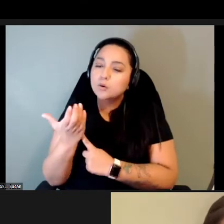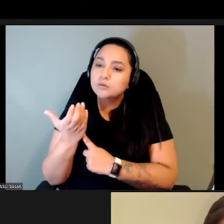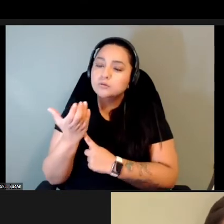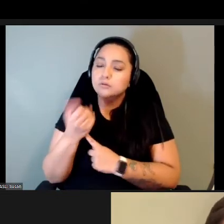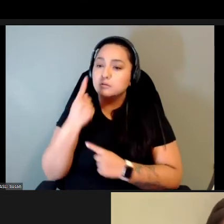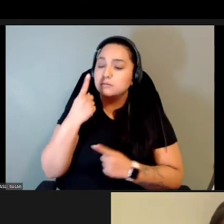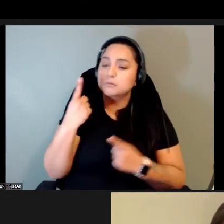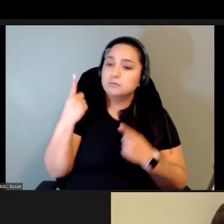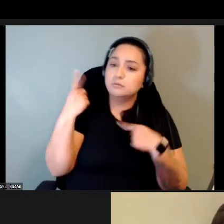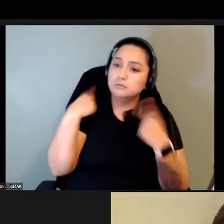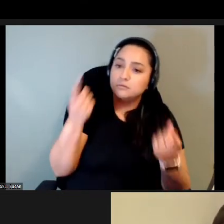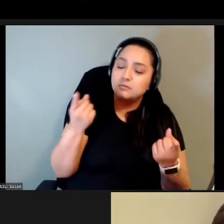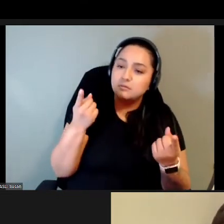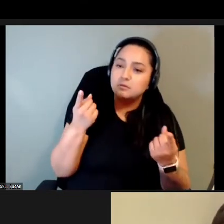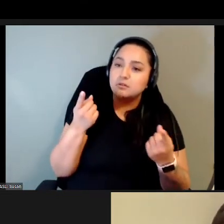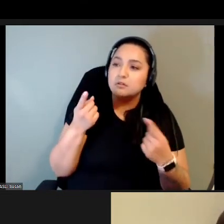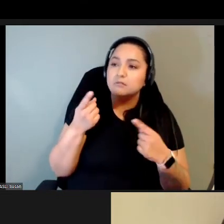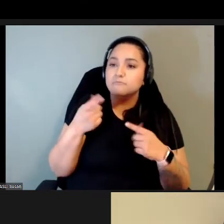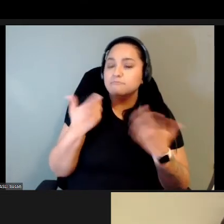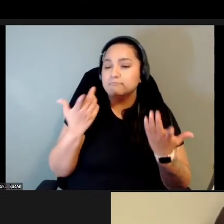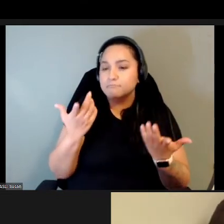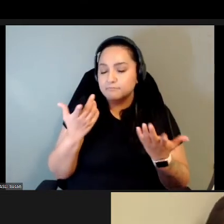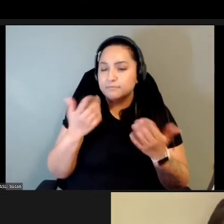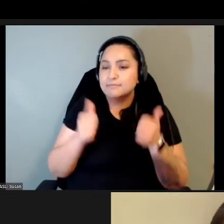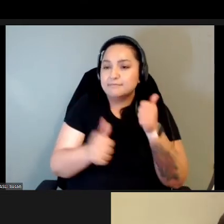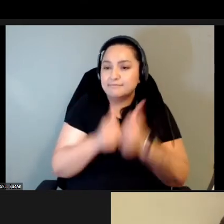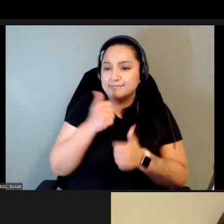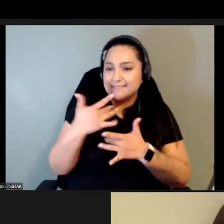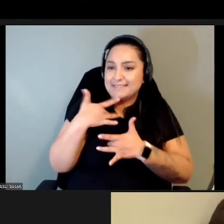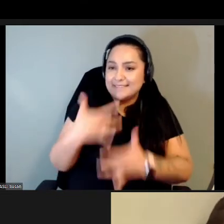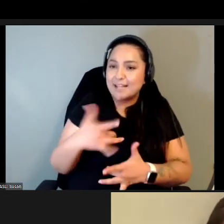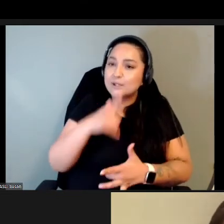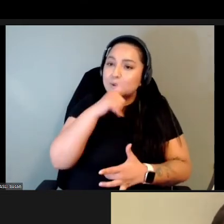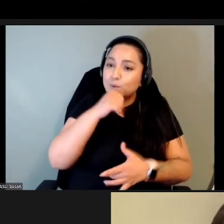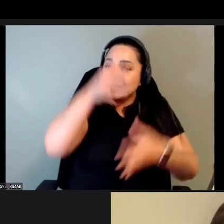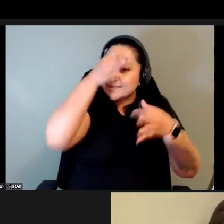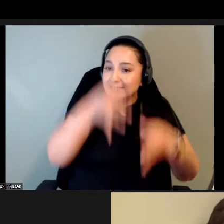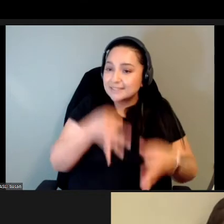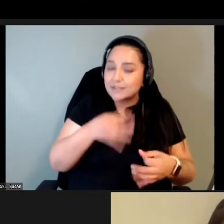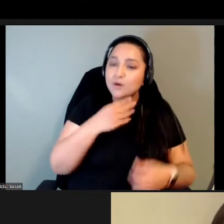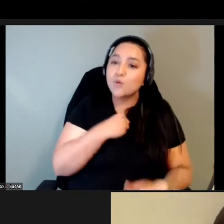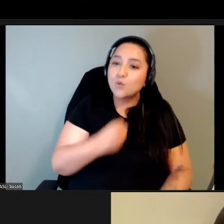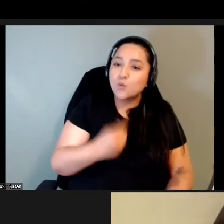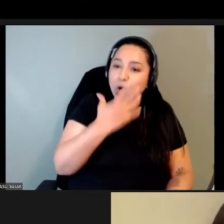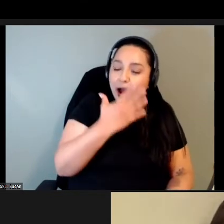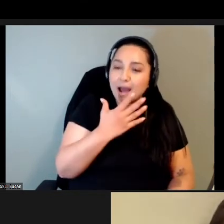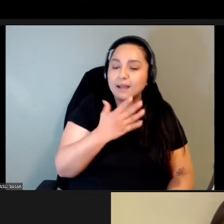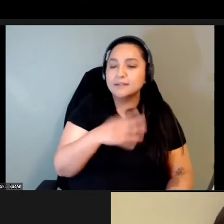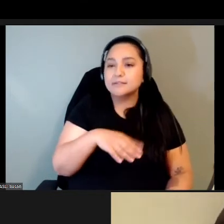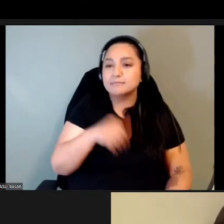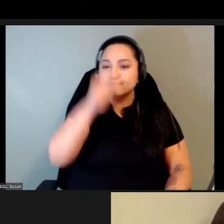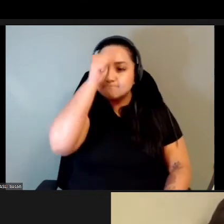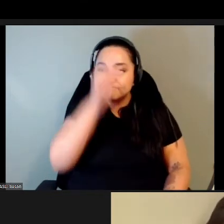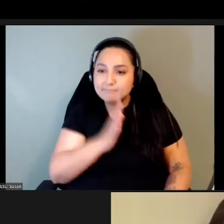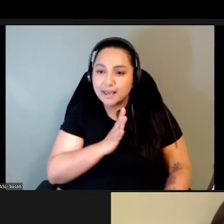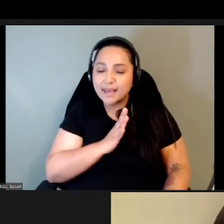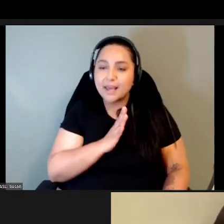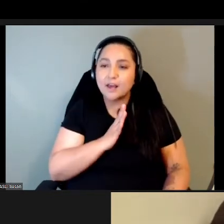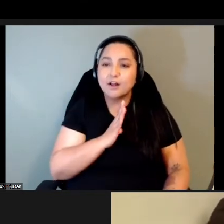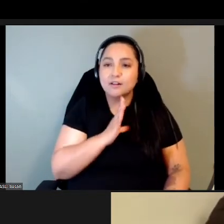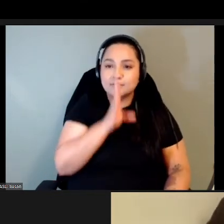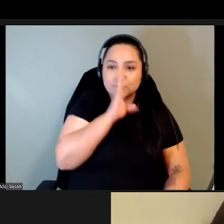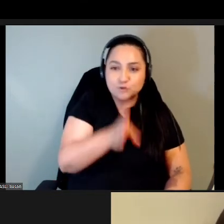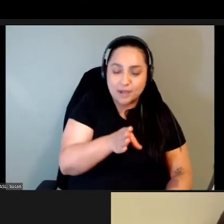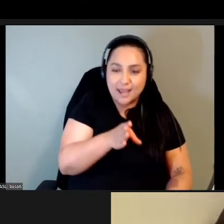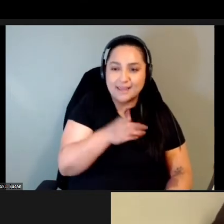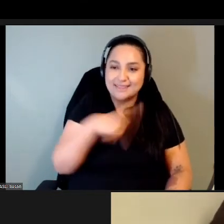of white, male, heterosexual adults doing art, showing in a very specific certain spaces, in